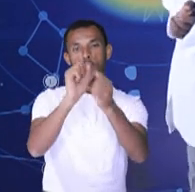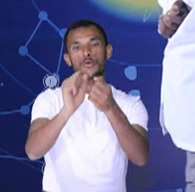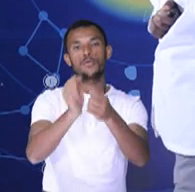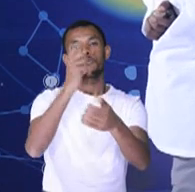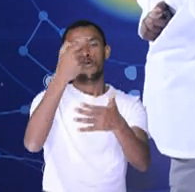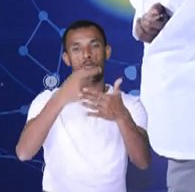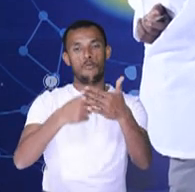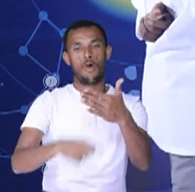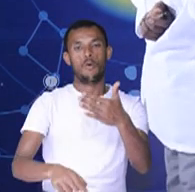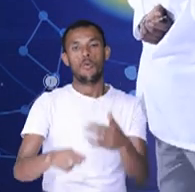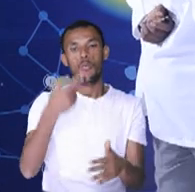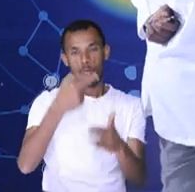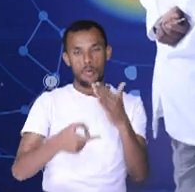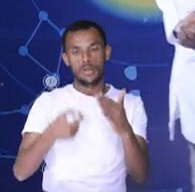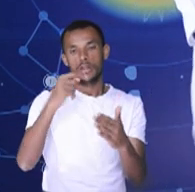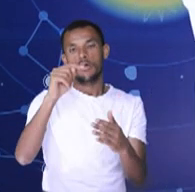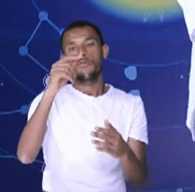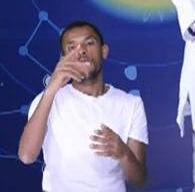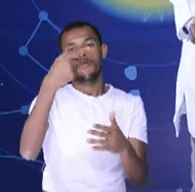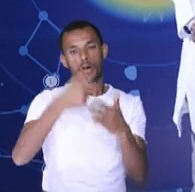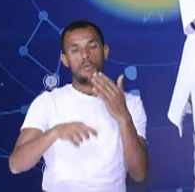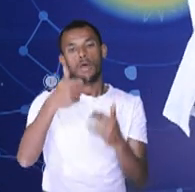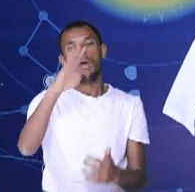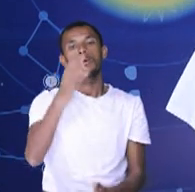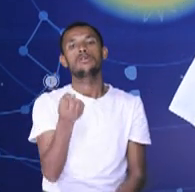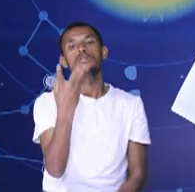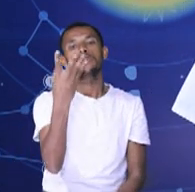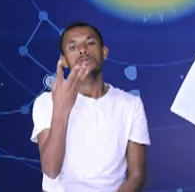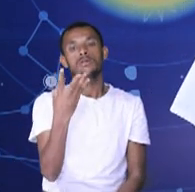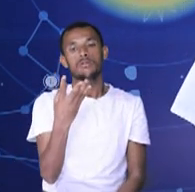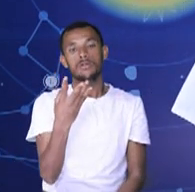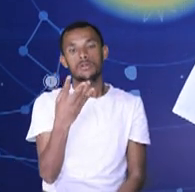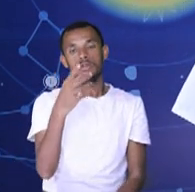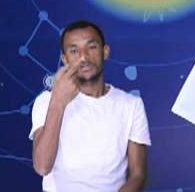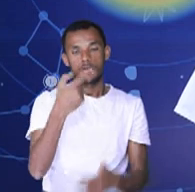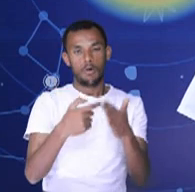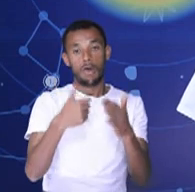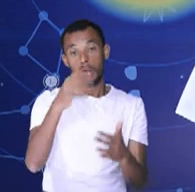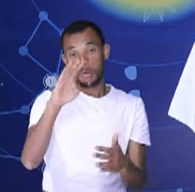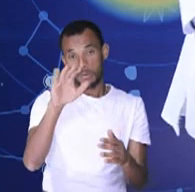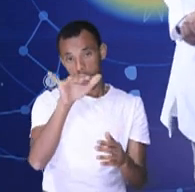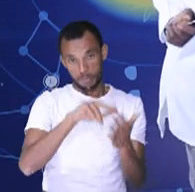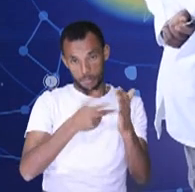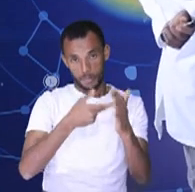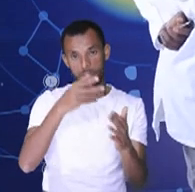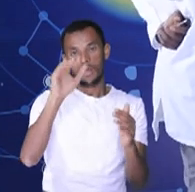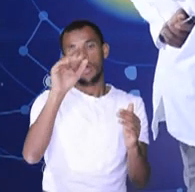substitute the values. What the value of AB? The value of AB is x. That's x